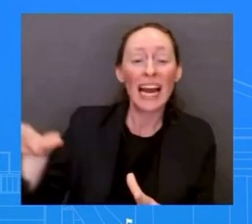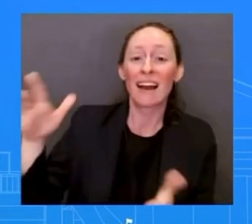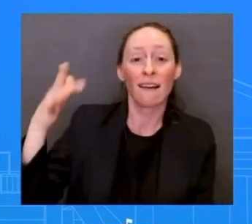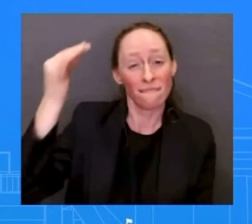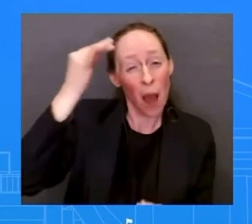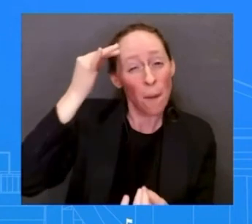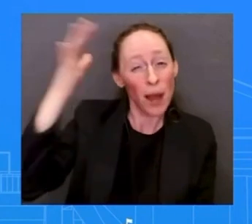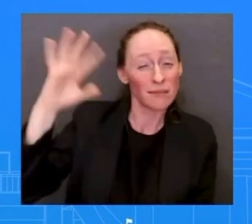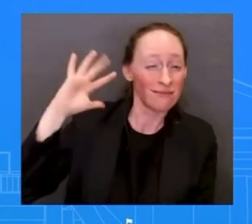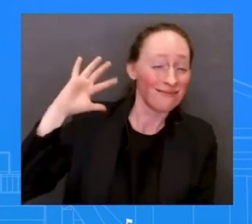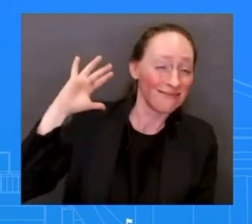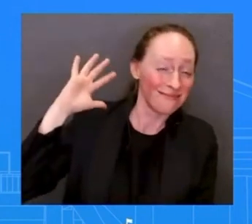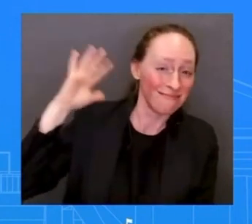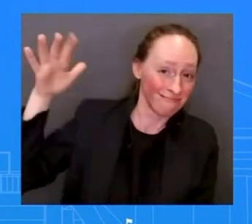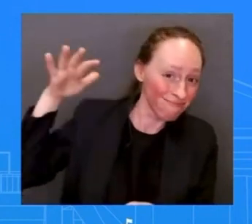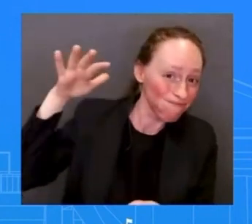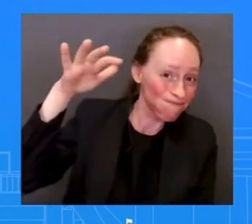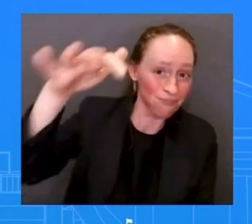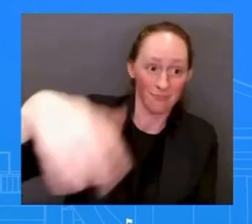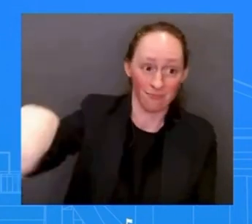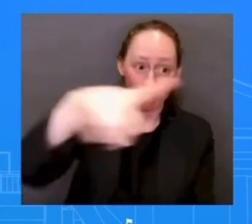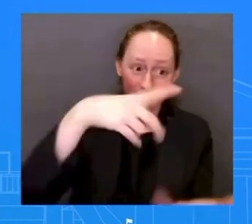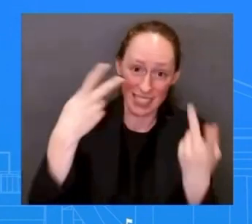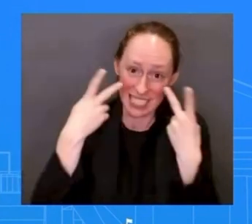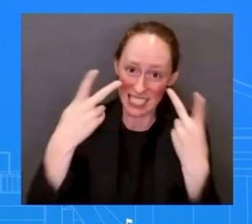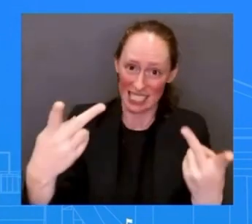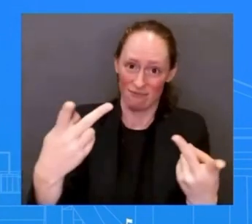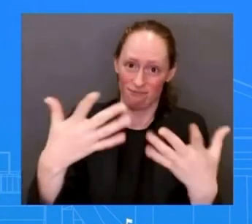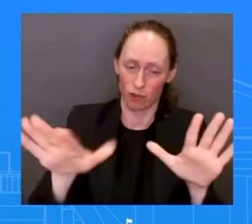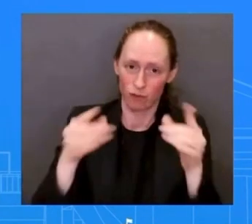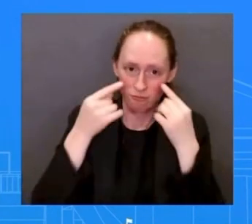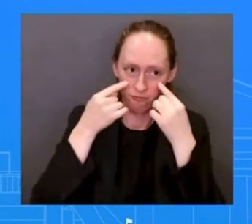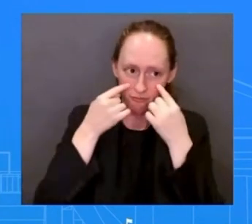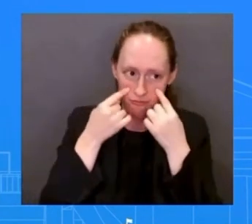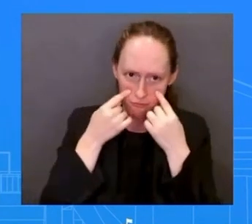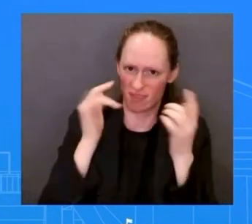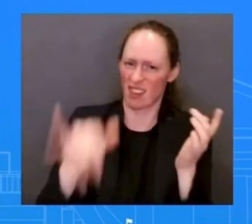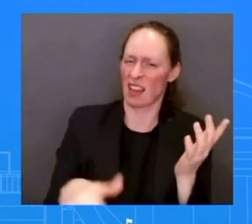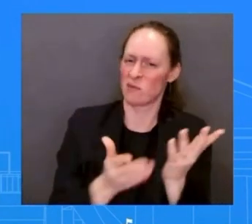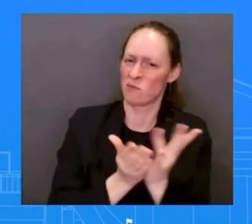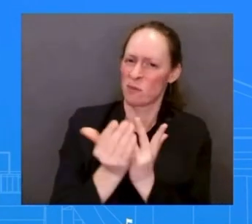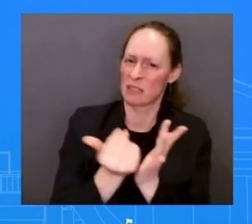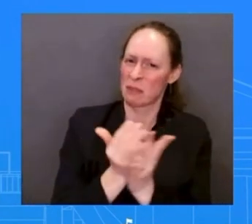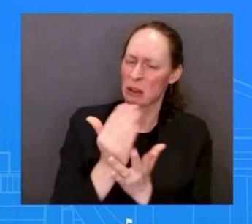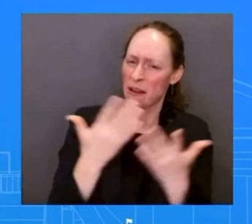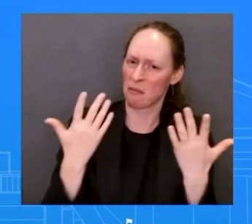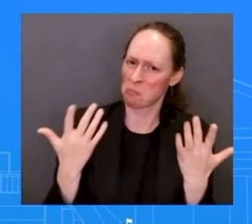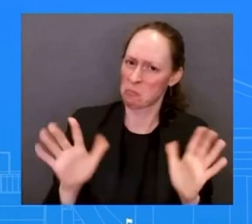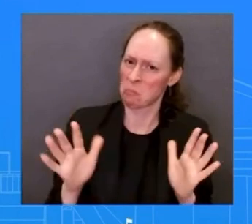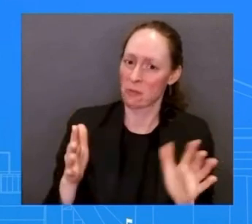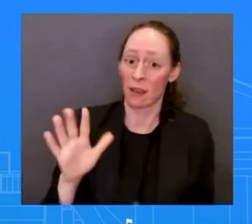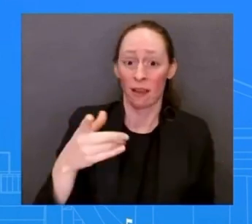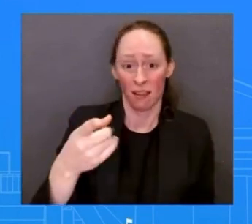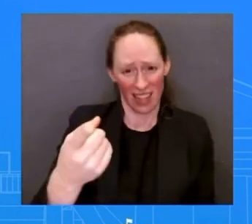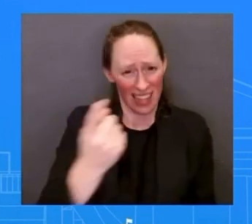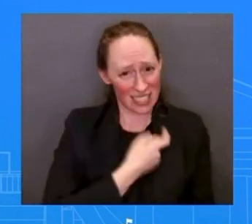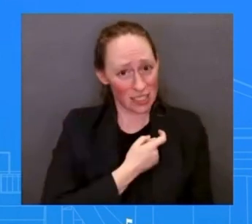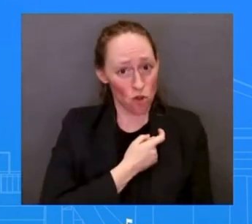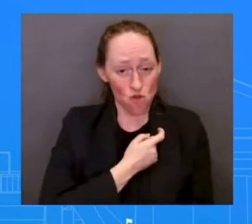So that's being transparent. That's being there and answering and taking those tough questions. And so, I disagree